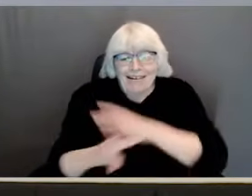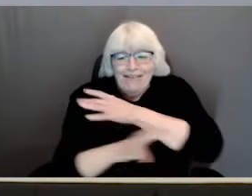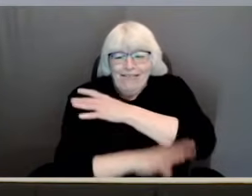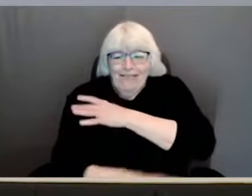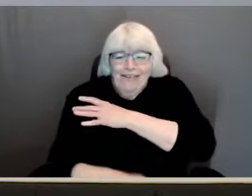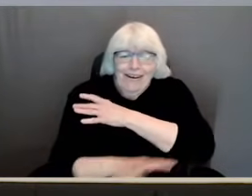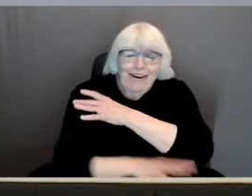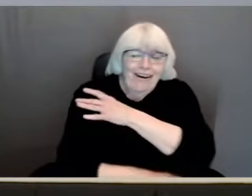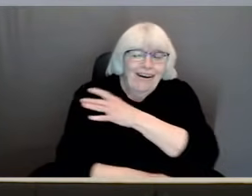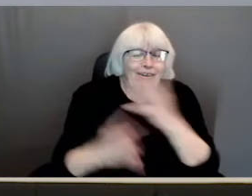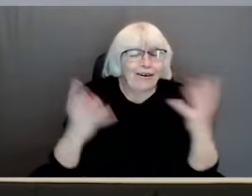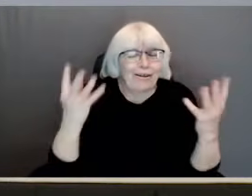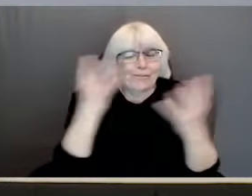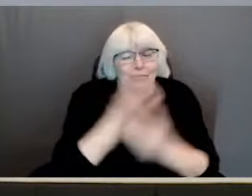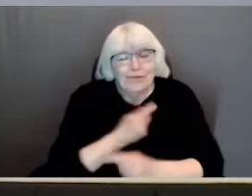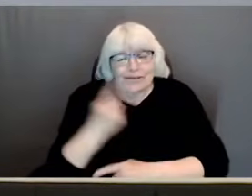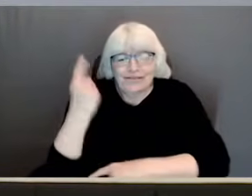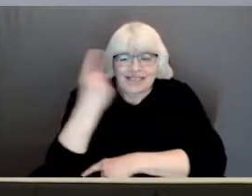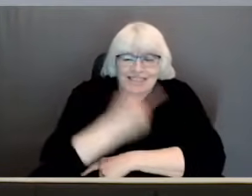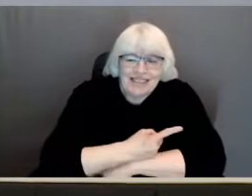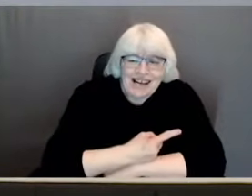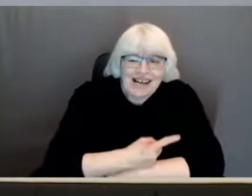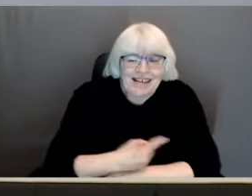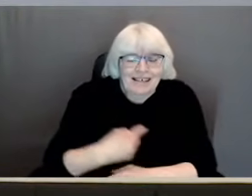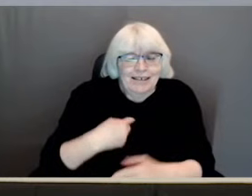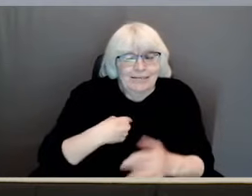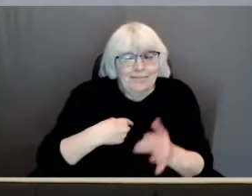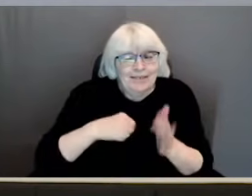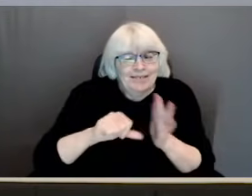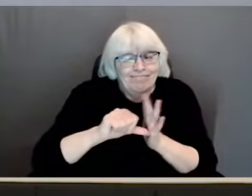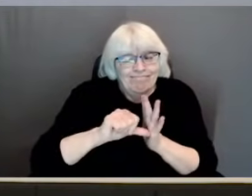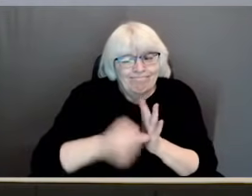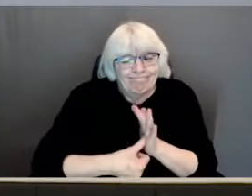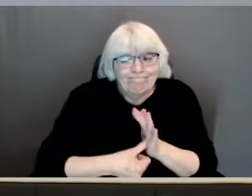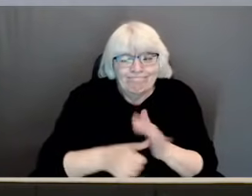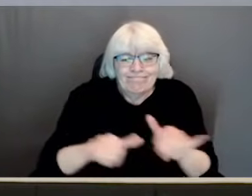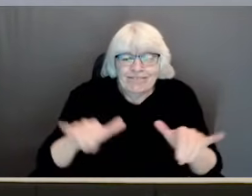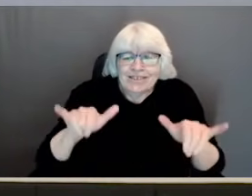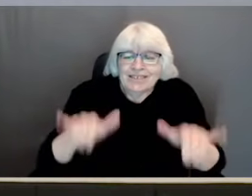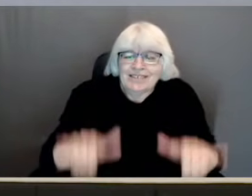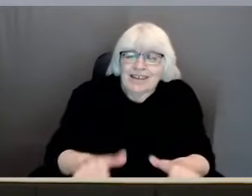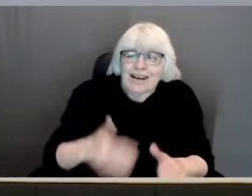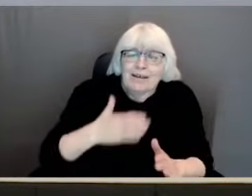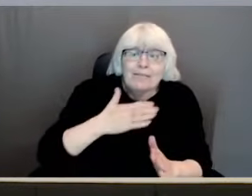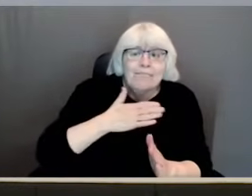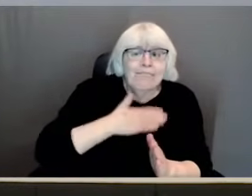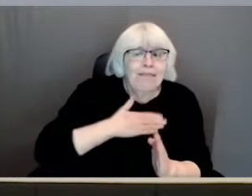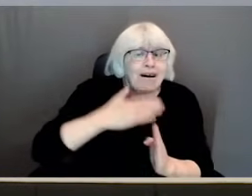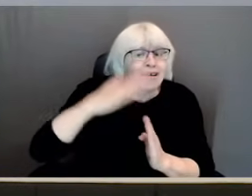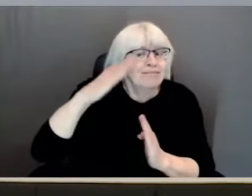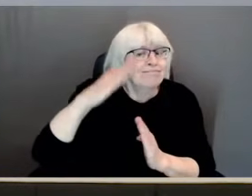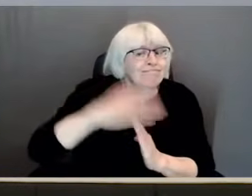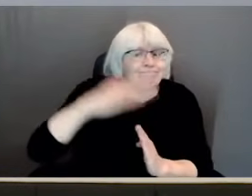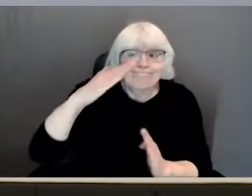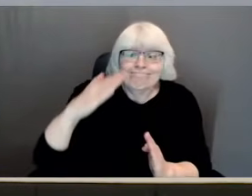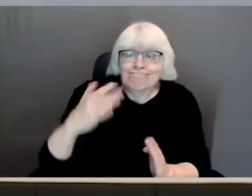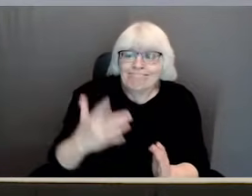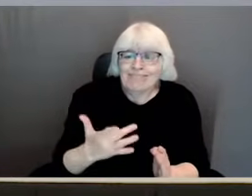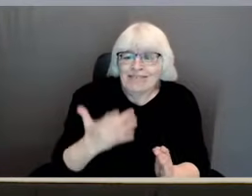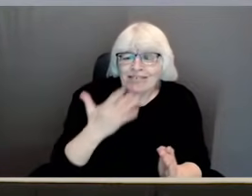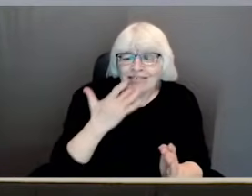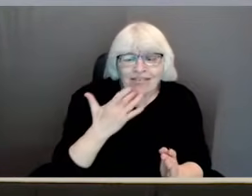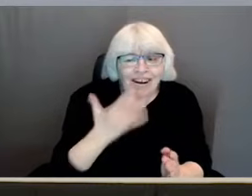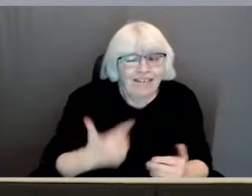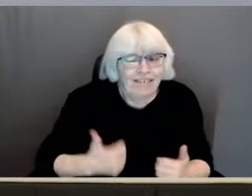I think I'll say it again. There's no other place I'd rather be living or working during this pandemic but right here in